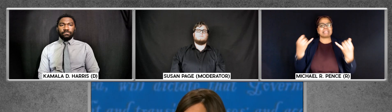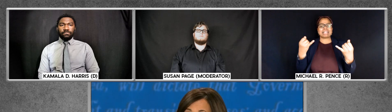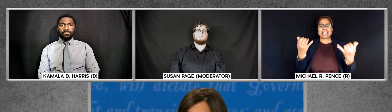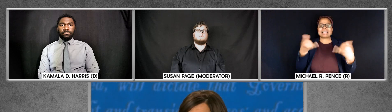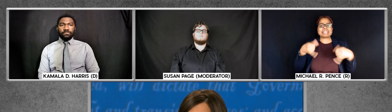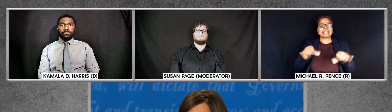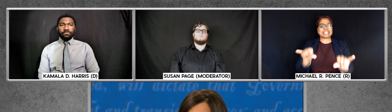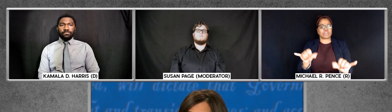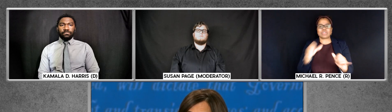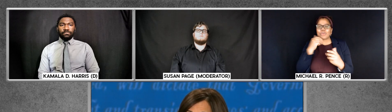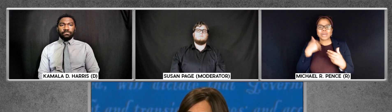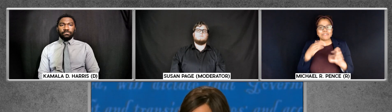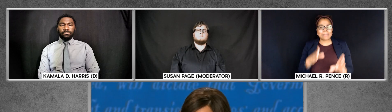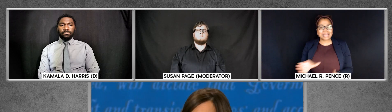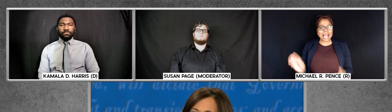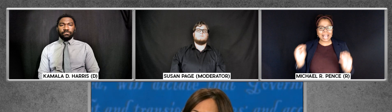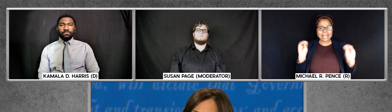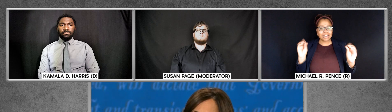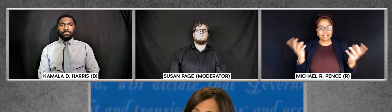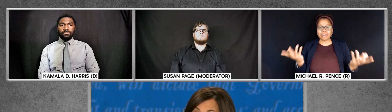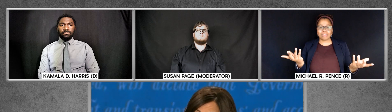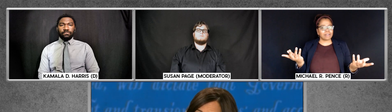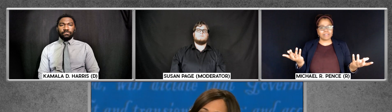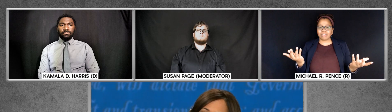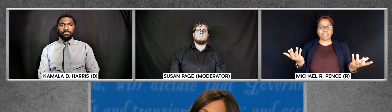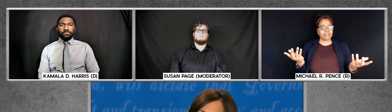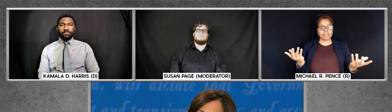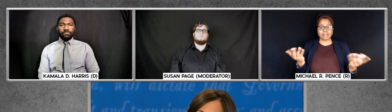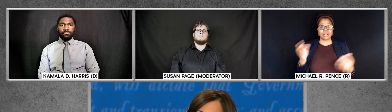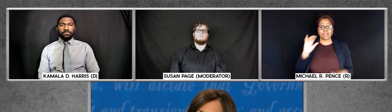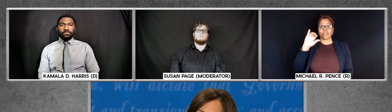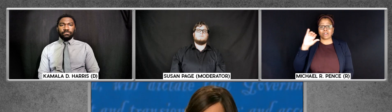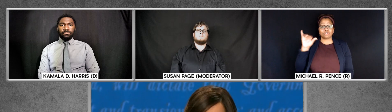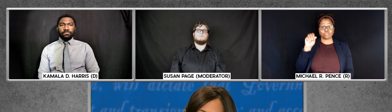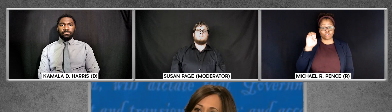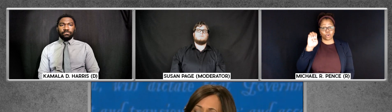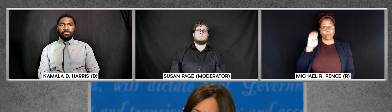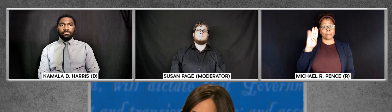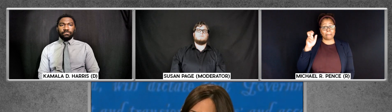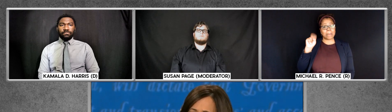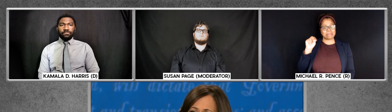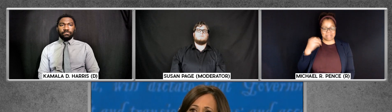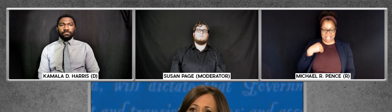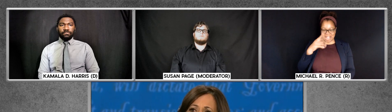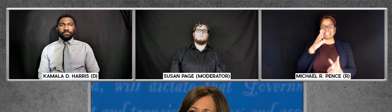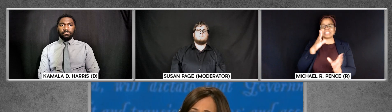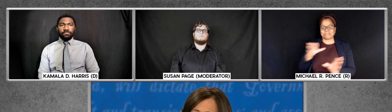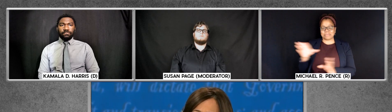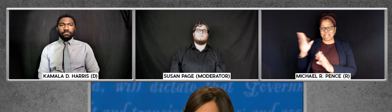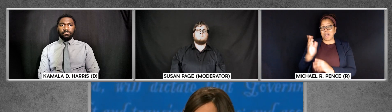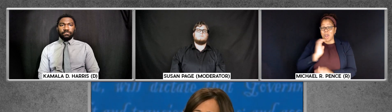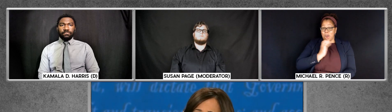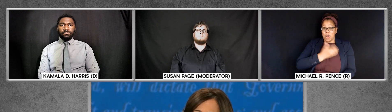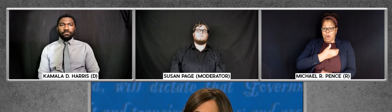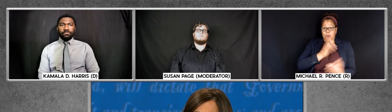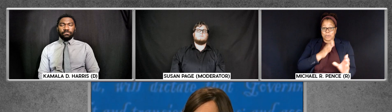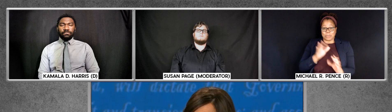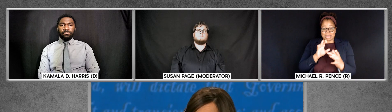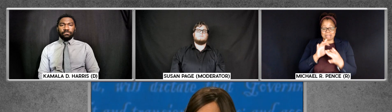a plan. They still don't have a plan. Well, Joe Biden does. And our plan is about what we need to do around a